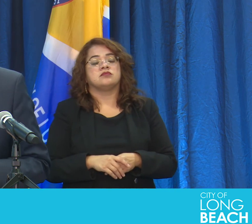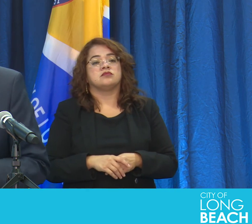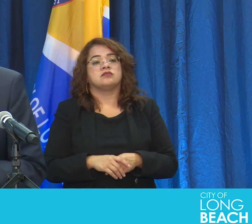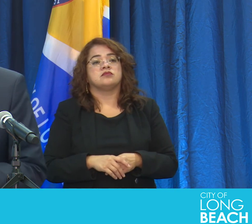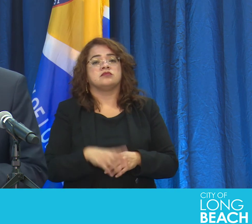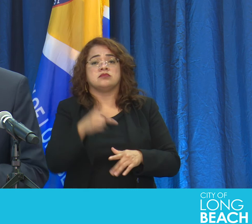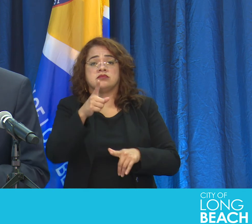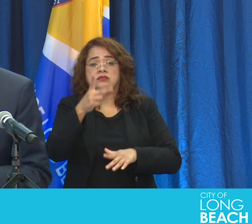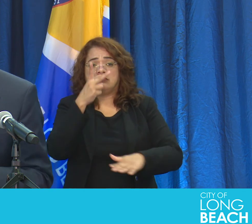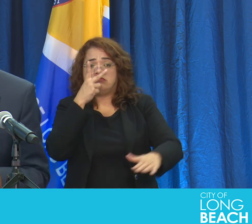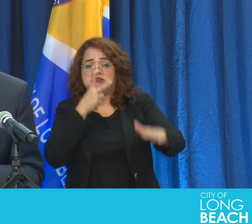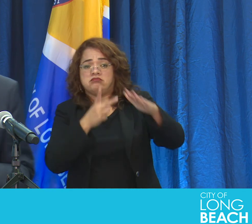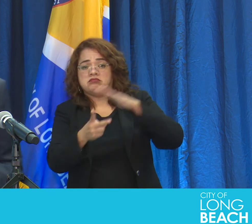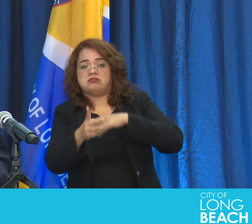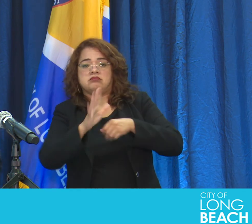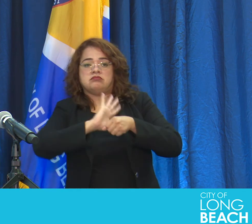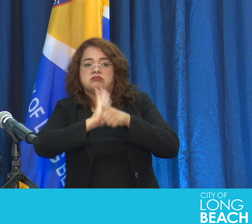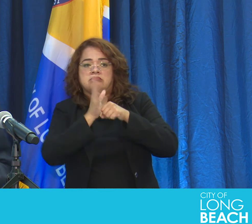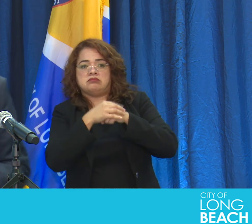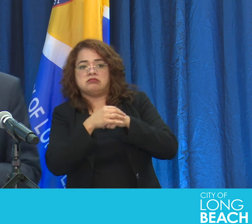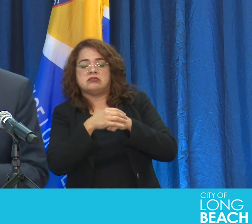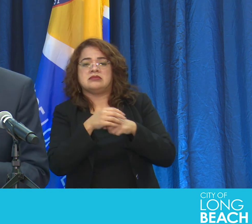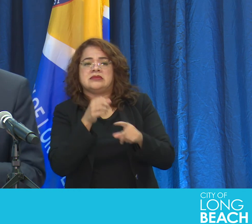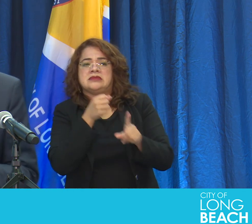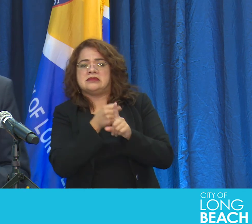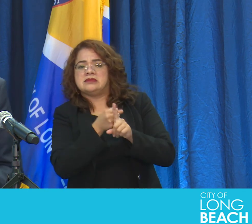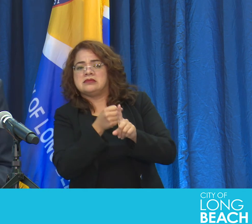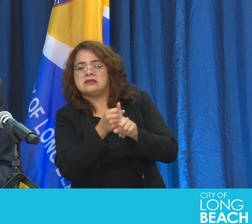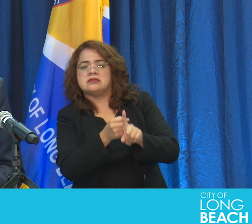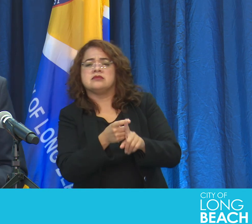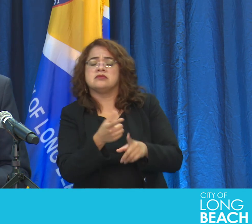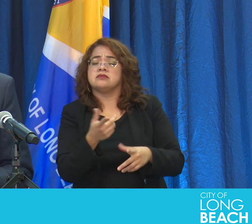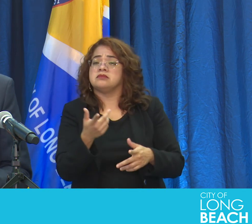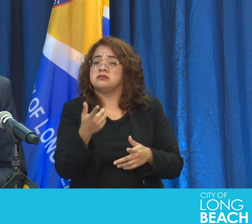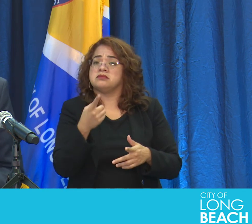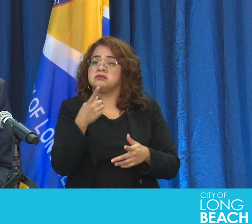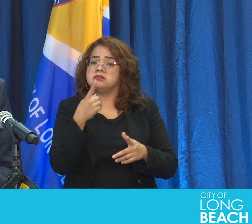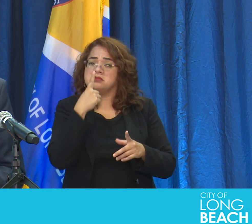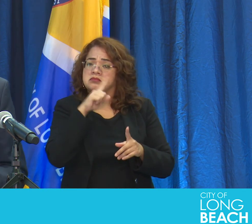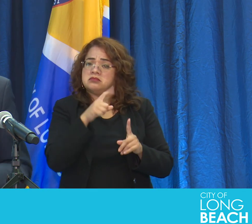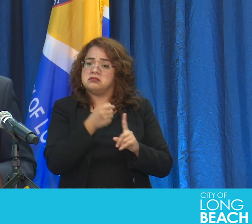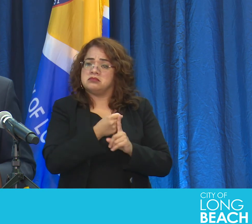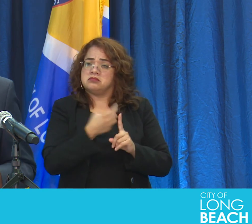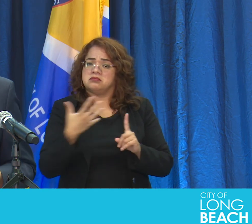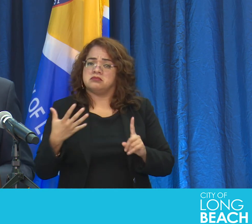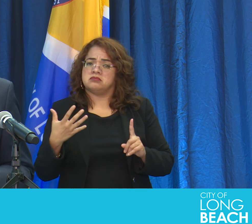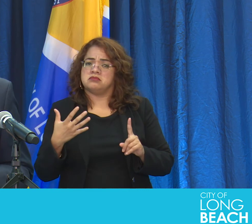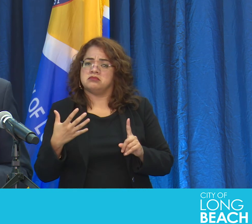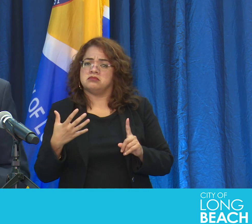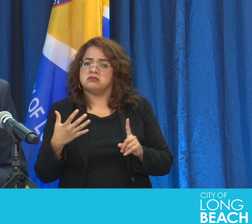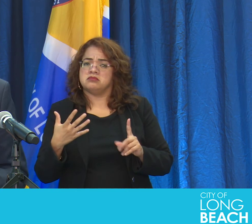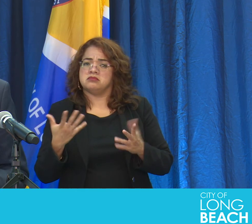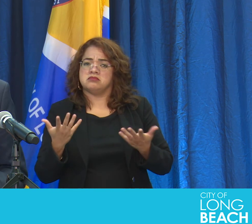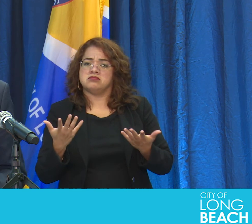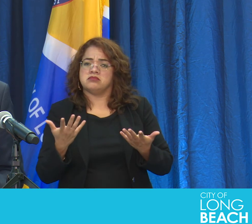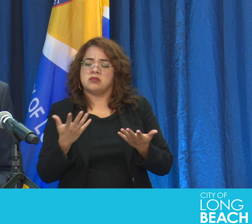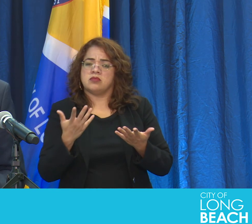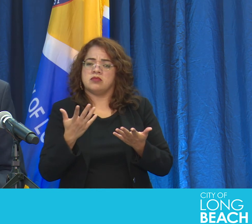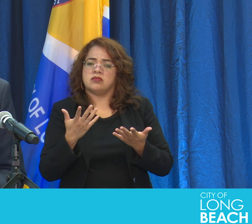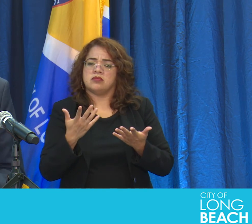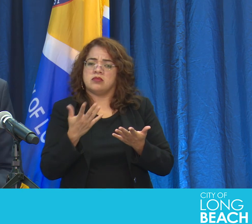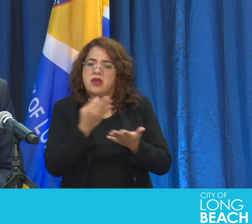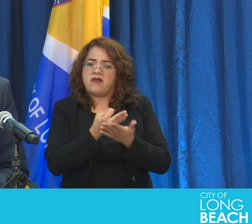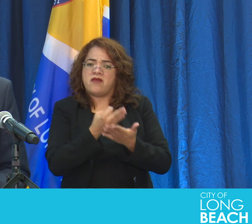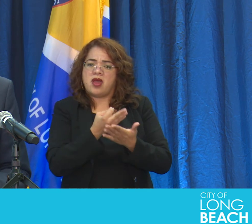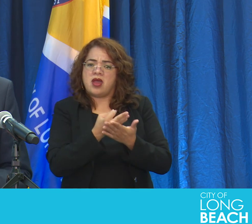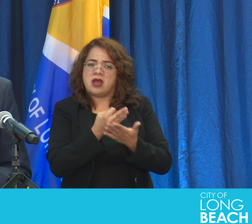the projections around COVID and how long those impacts will last, can you just expand a little bit on that and what happens if the